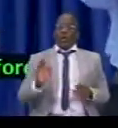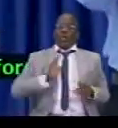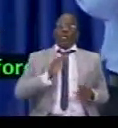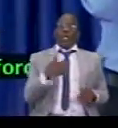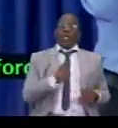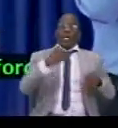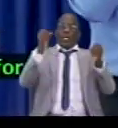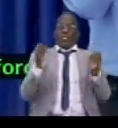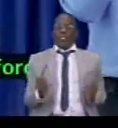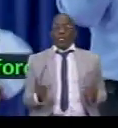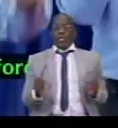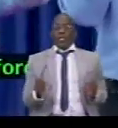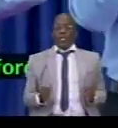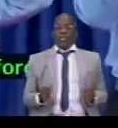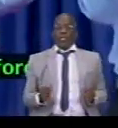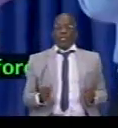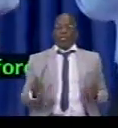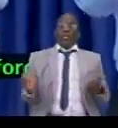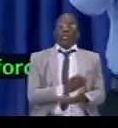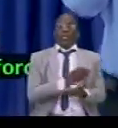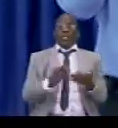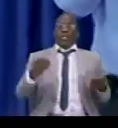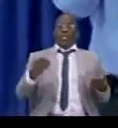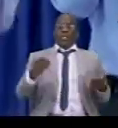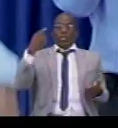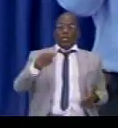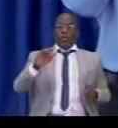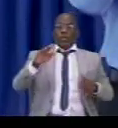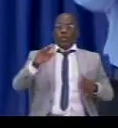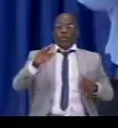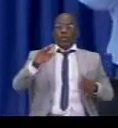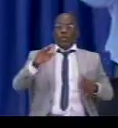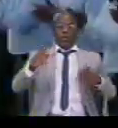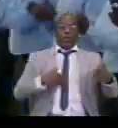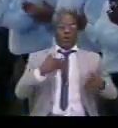God. Sing for joy.